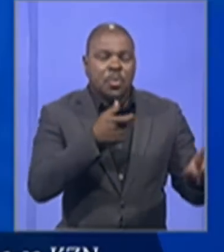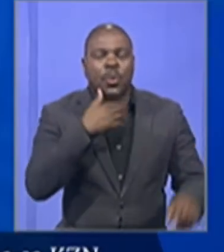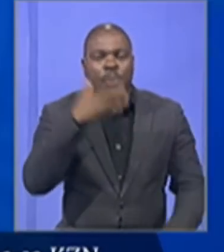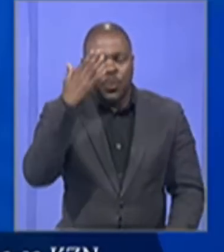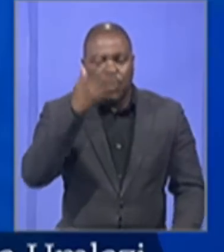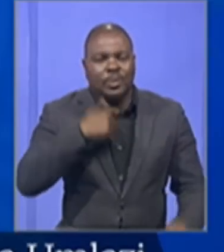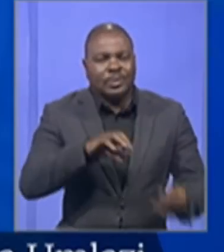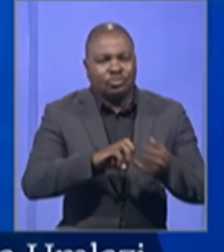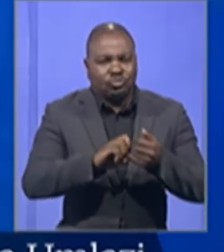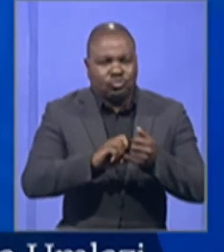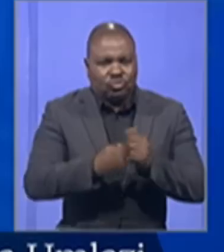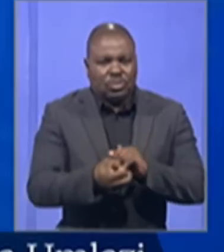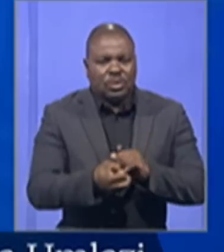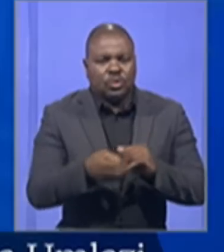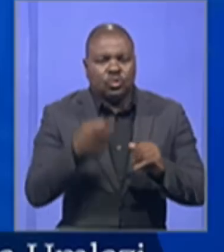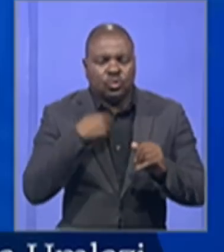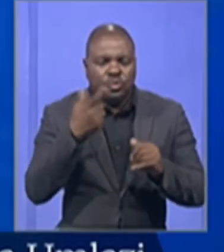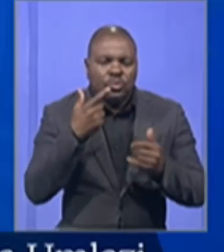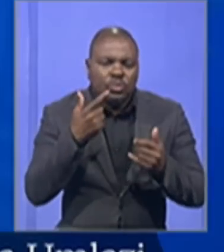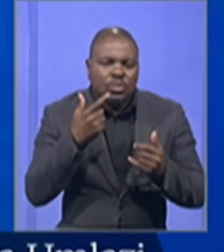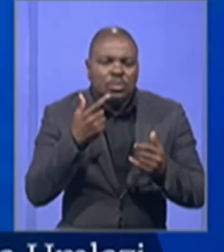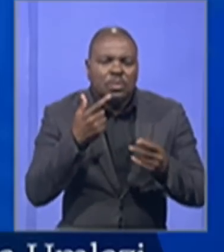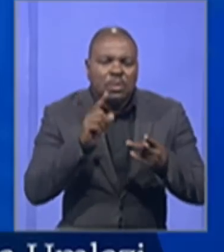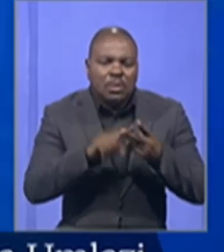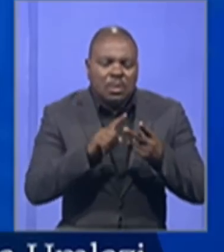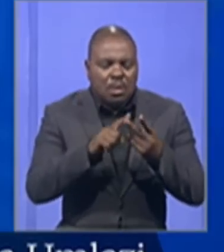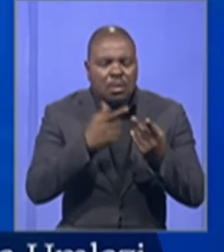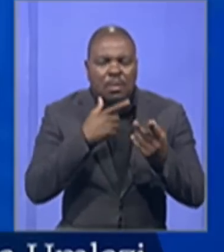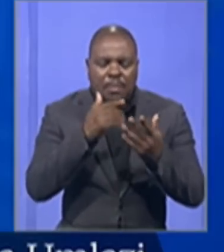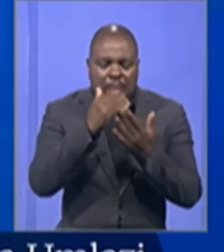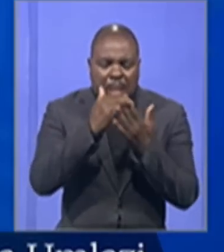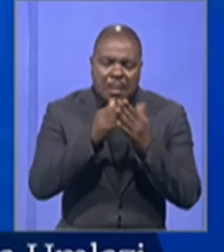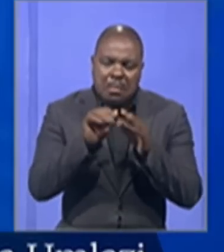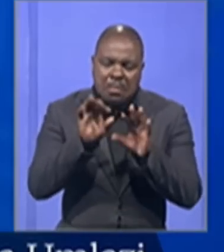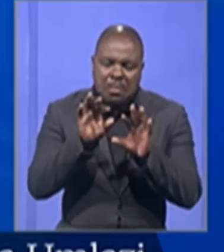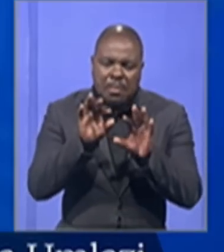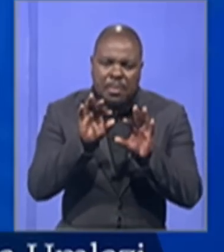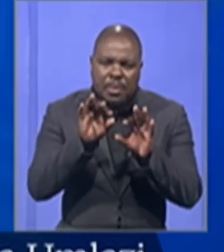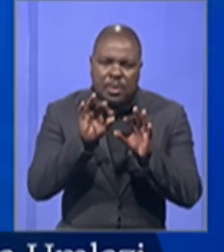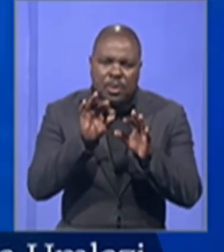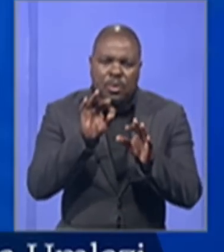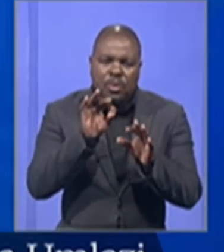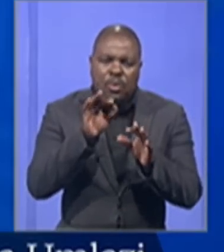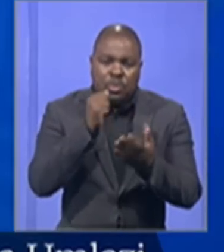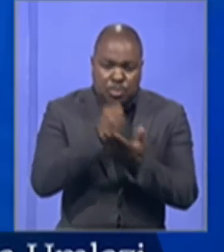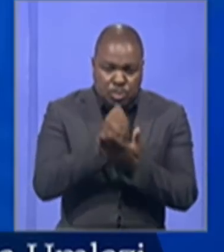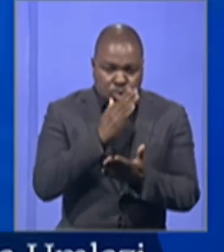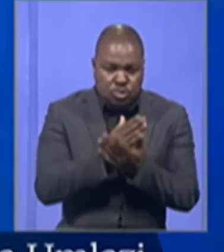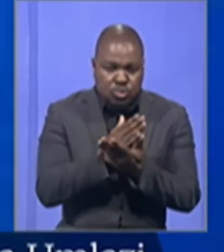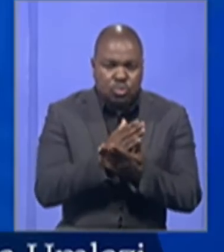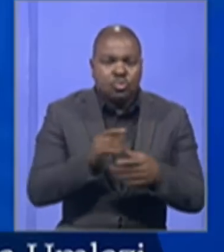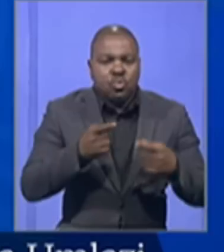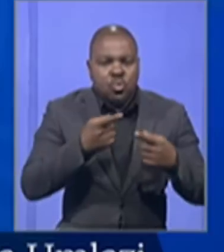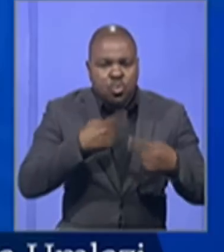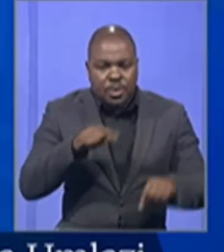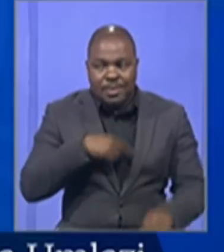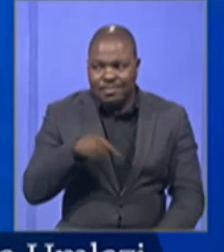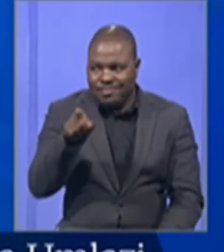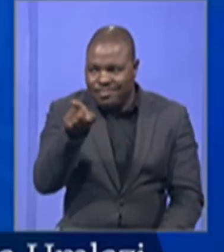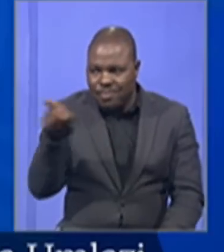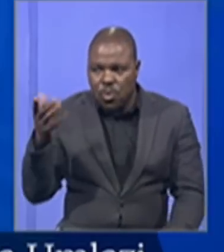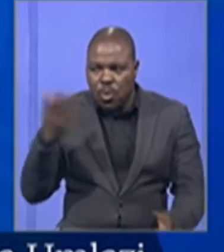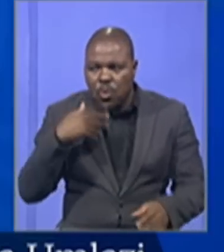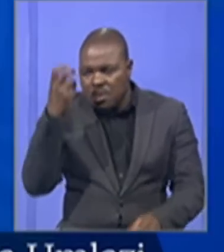trying to put together intelligence, like I've said, to ensure that we locate their